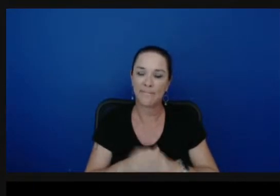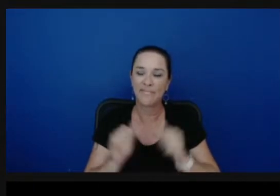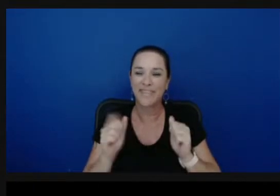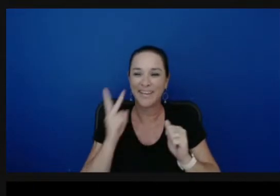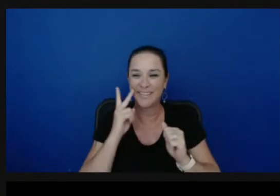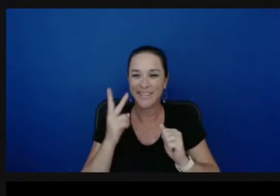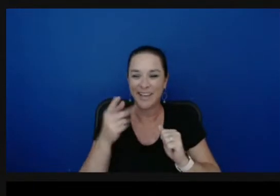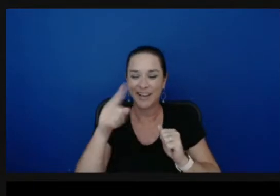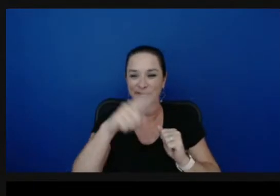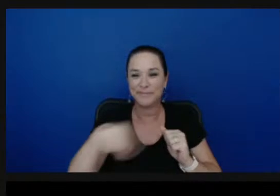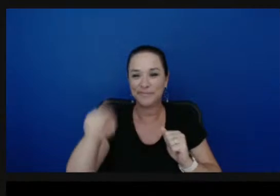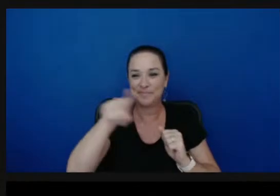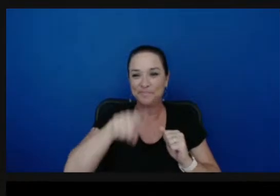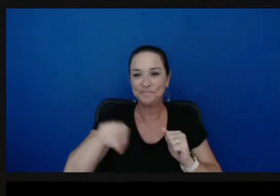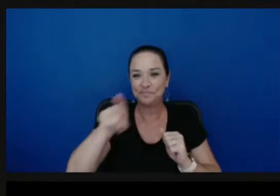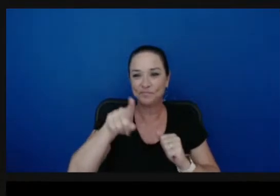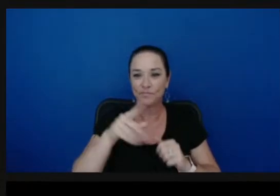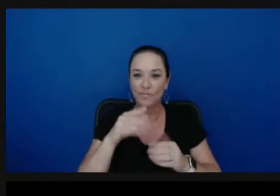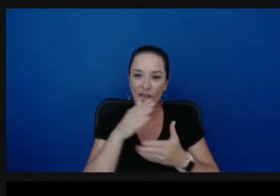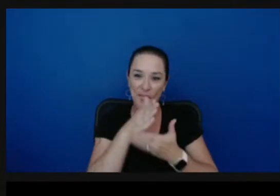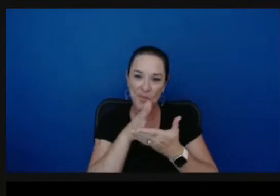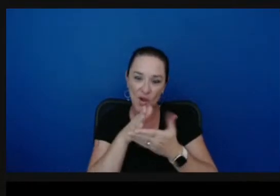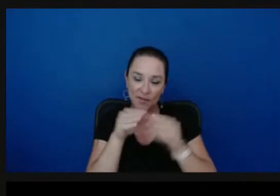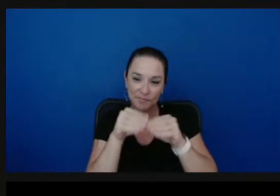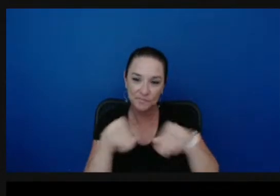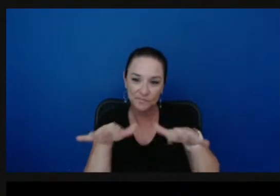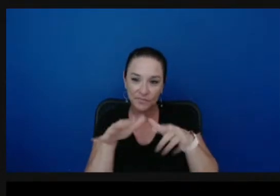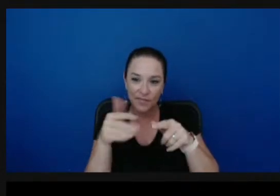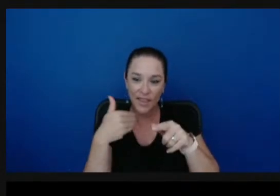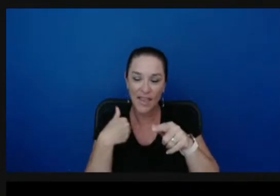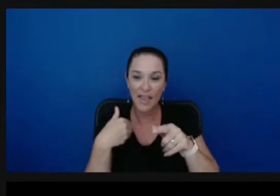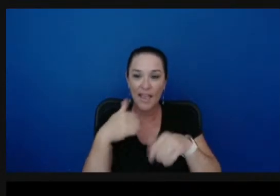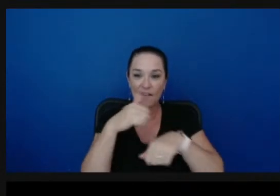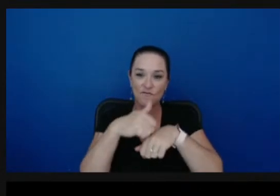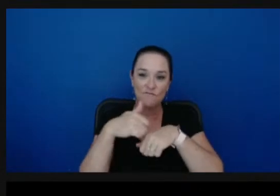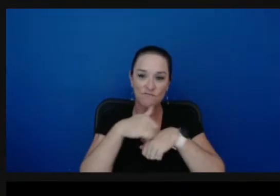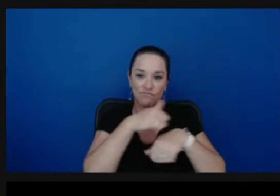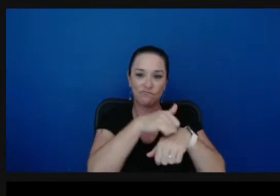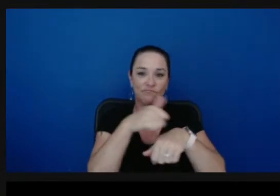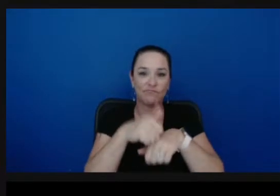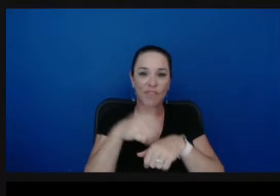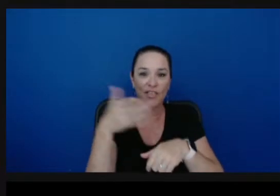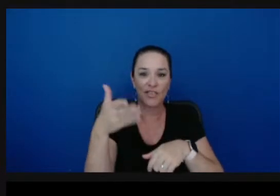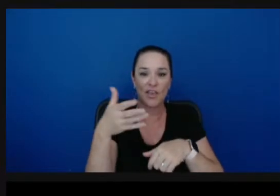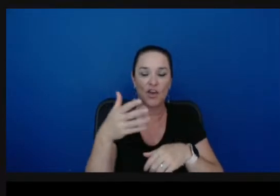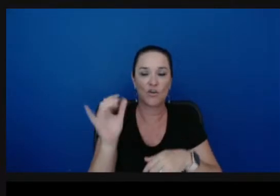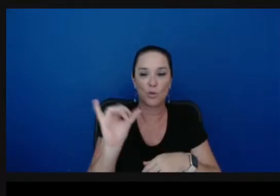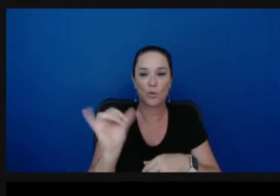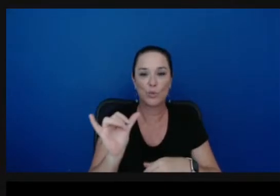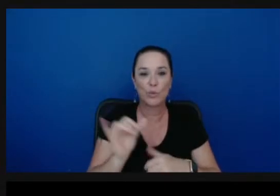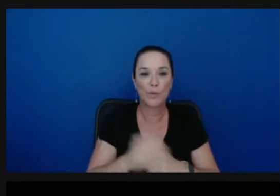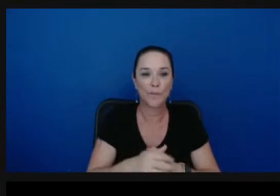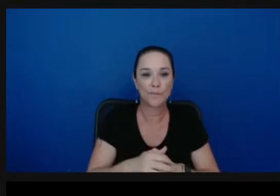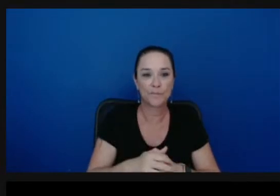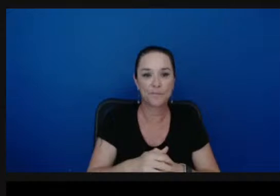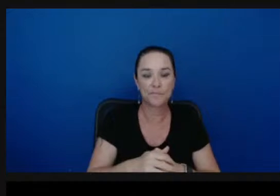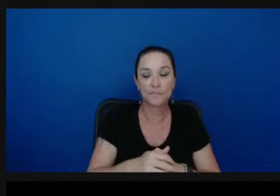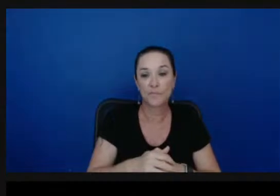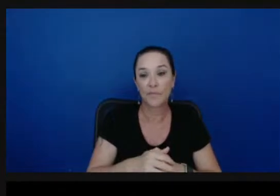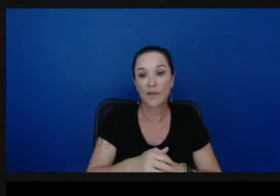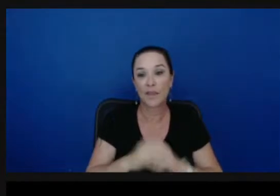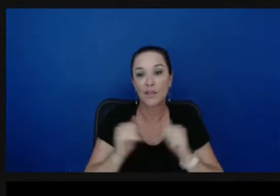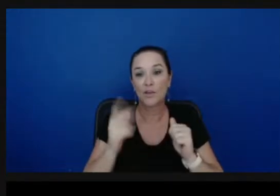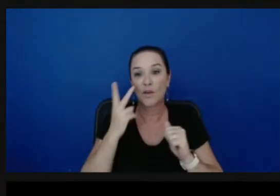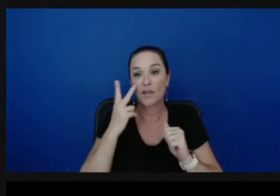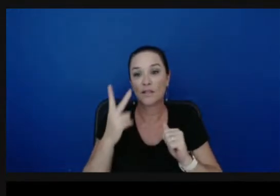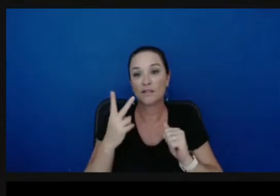right in there, that little piece of land right here, this one's got some blocks in it still too. But you see that by and large, many of these have fallen in.